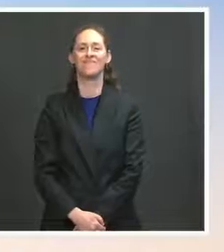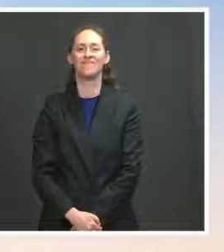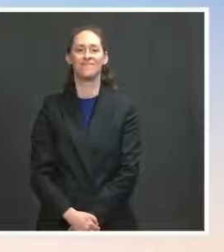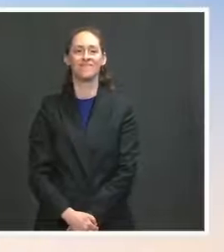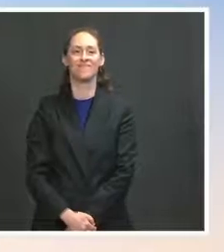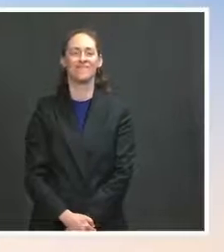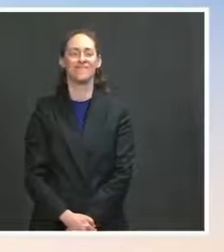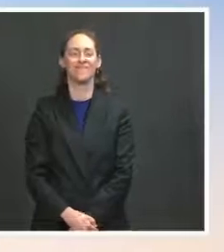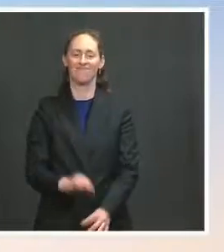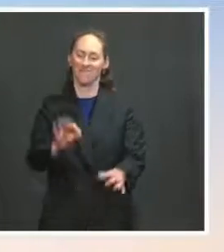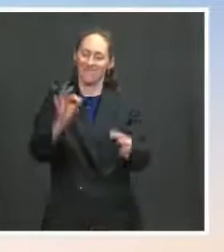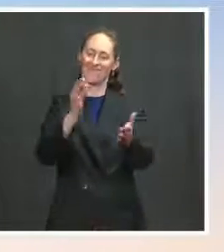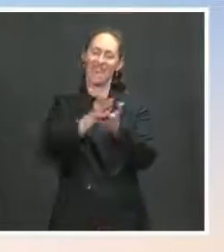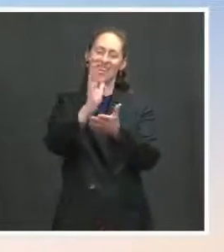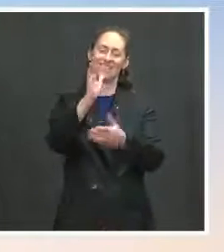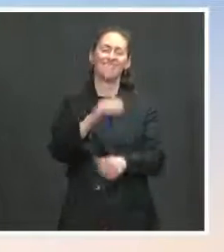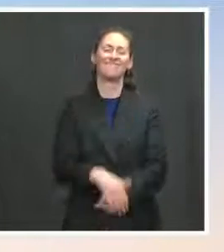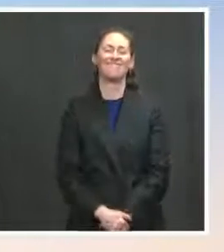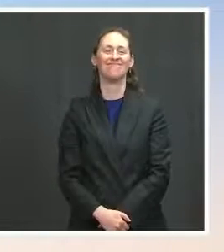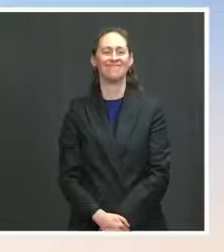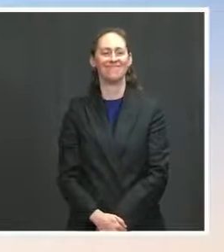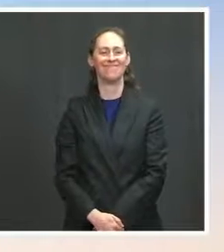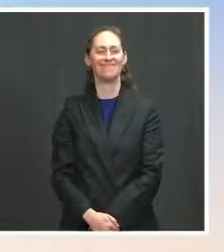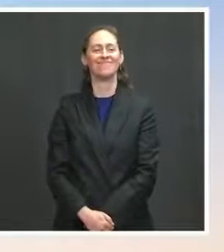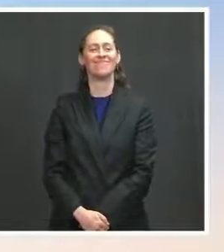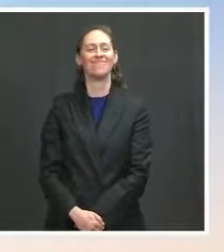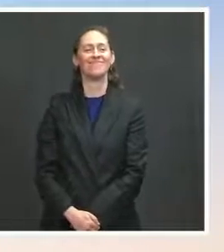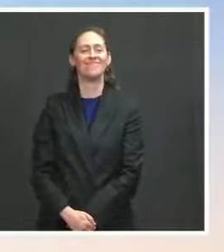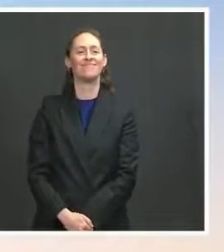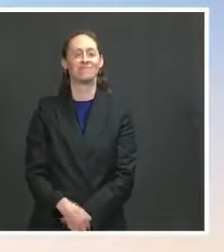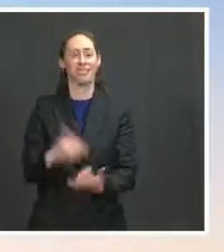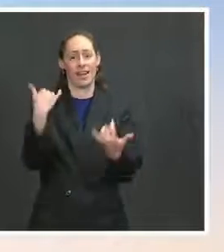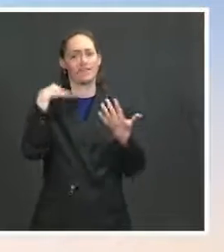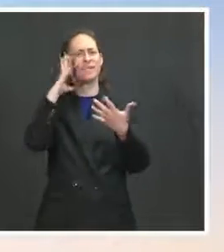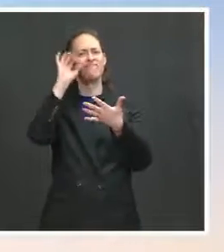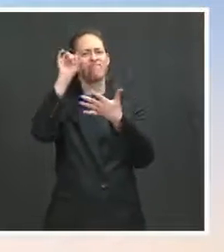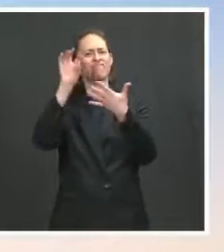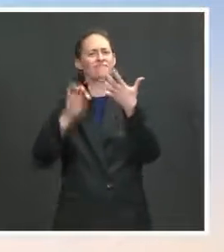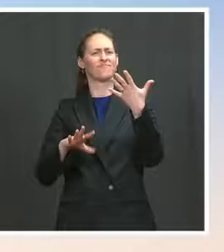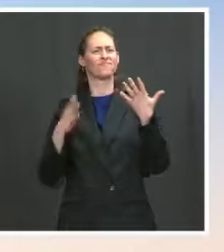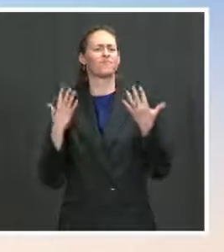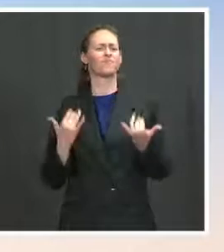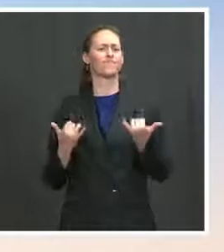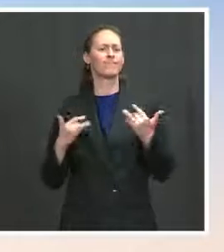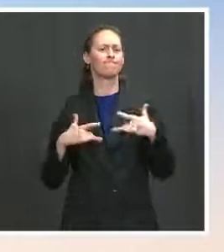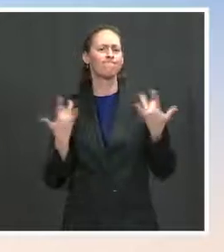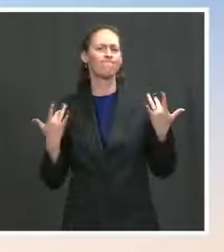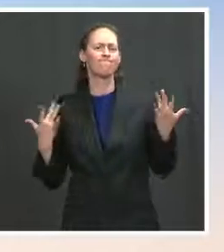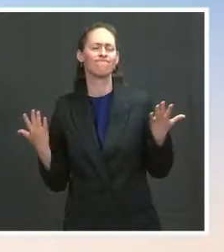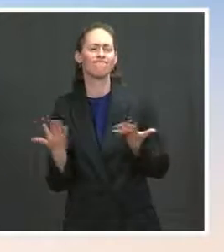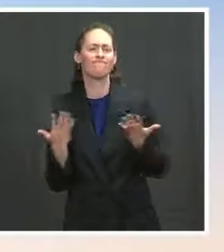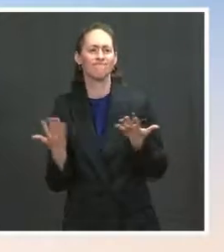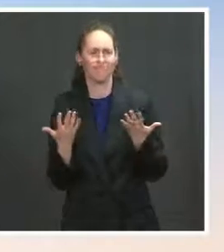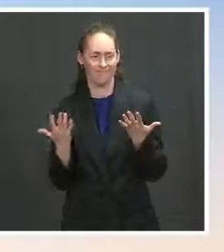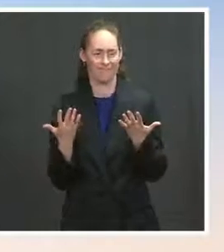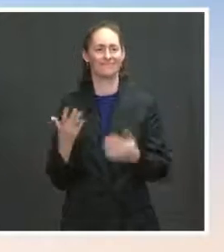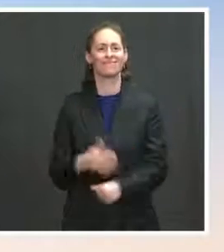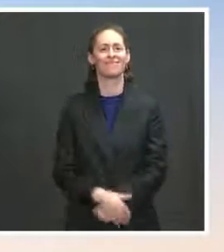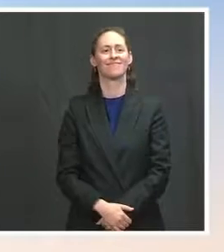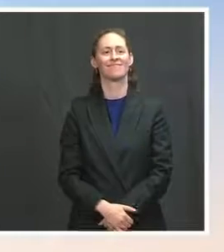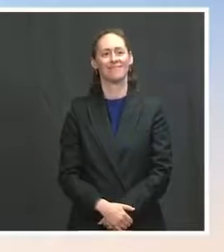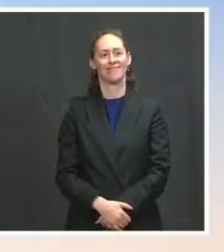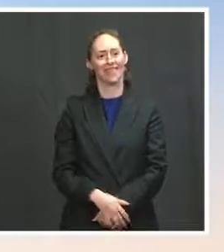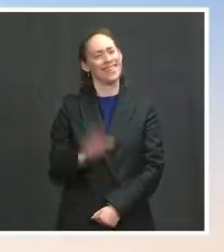right. I have a couple of items for all of you at the top, and some charts. We love charts in here.